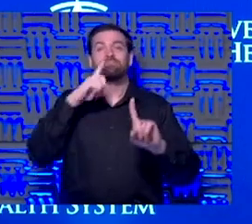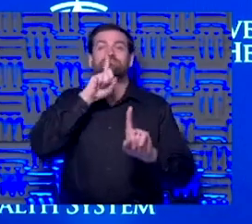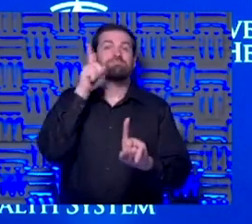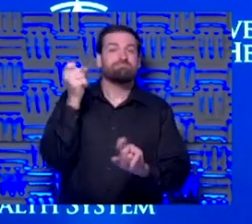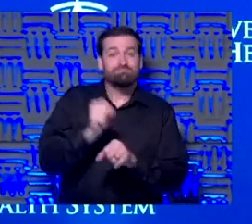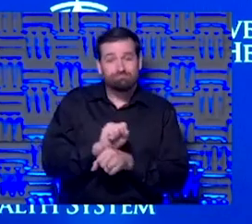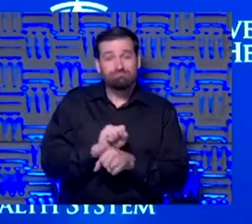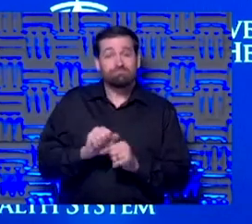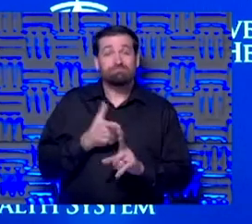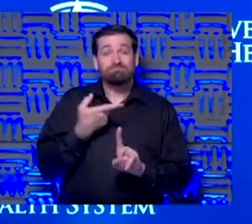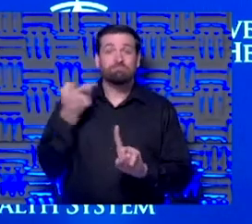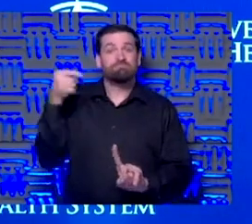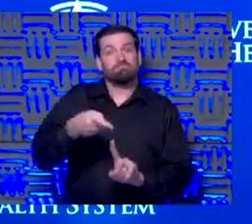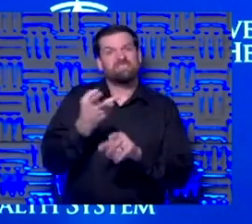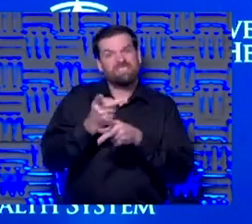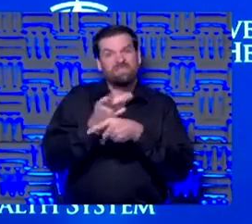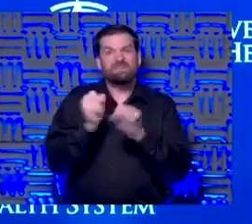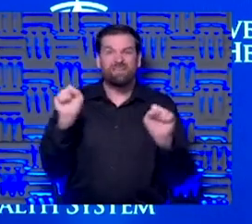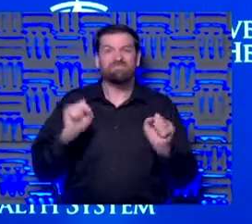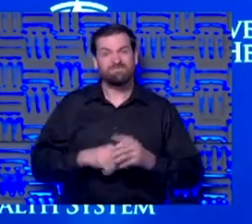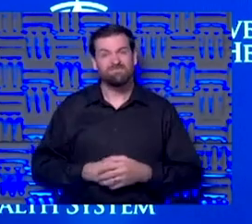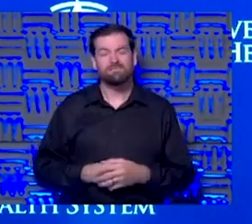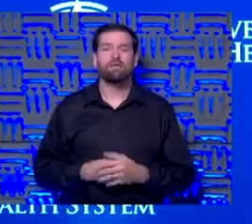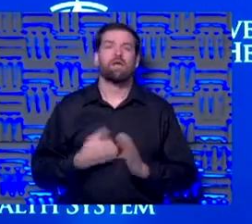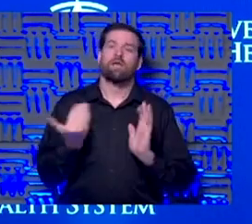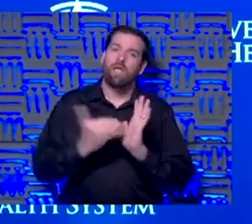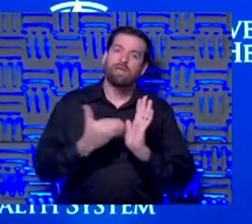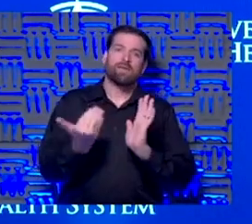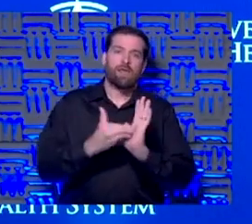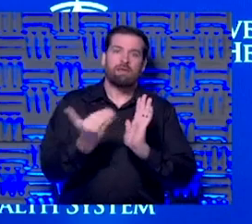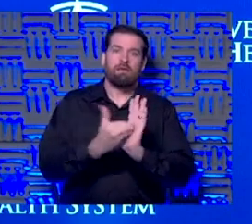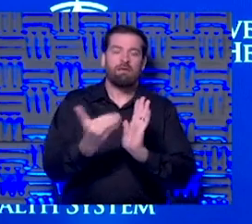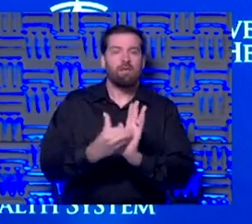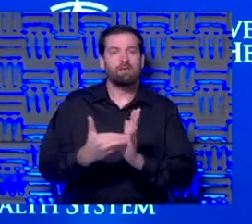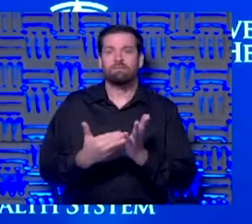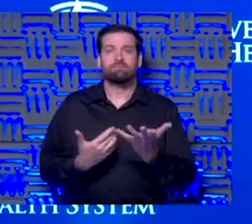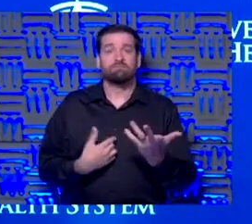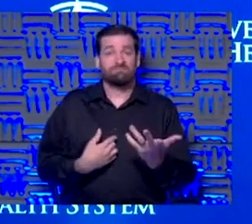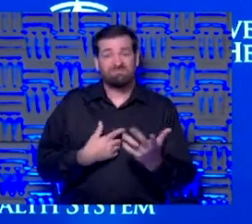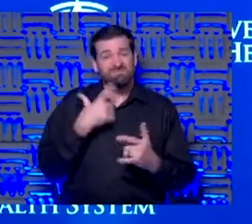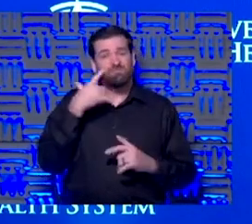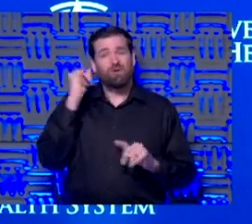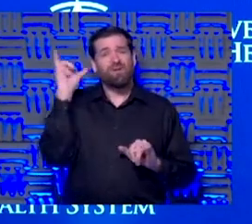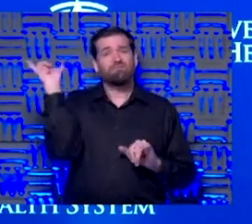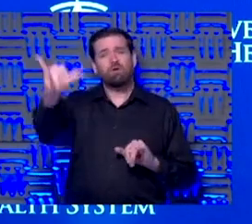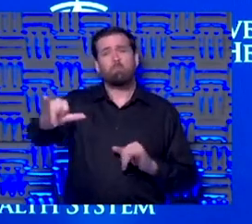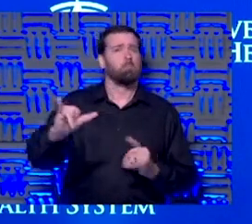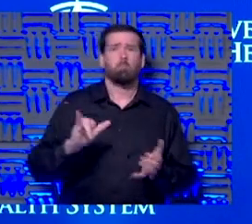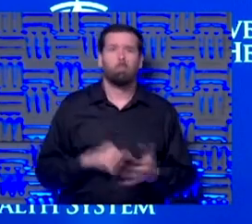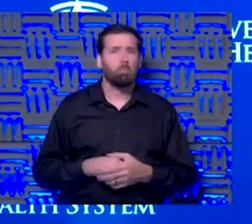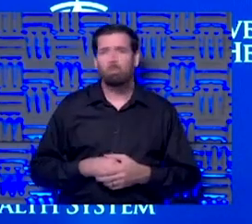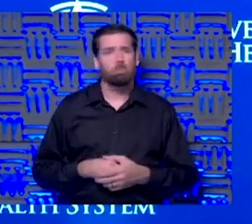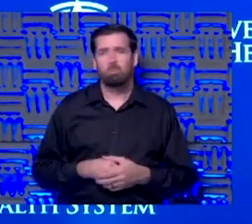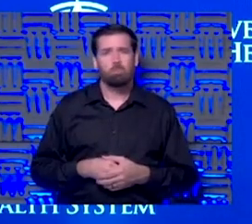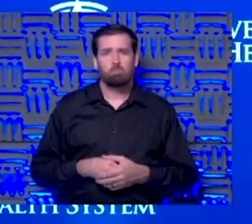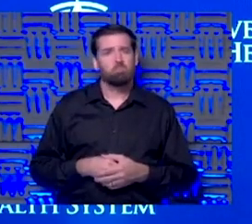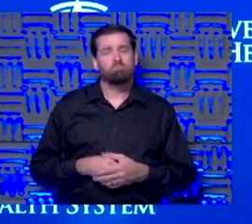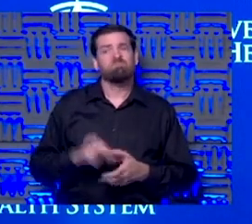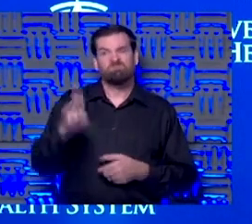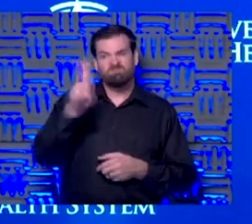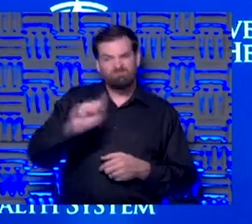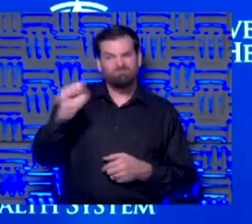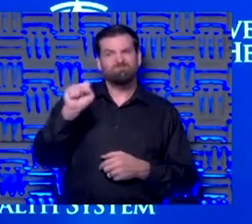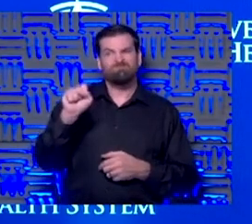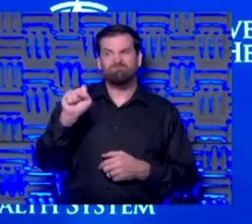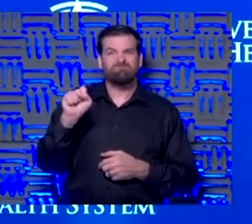it does keep you safe. And what we're talking about, and we keep saying this, we think this is not going to be forever, right? You know, the United States has ordered